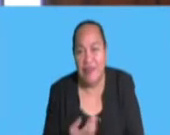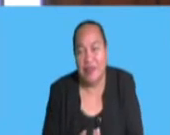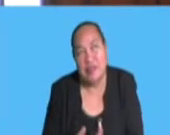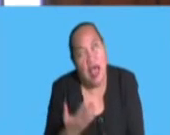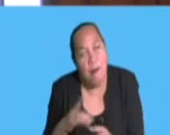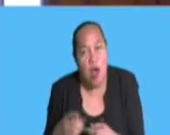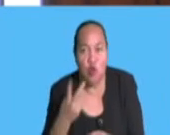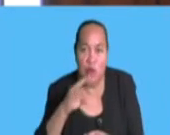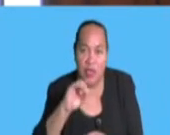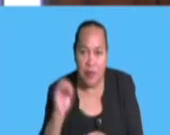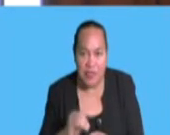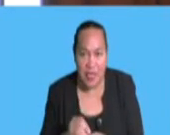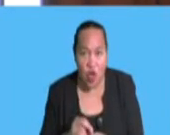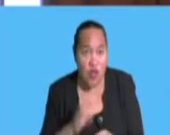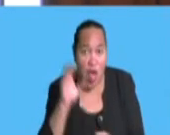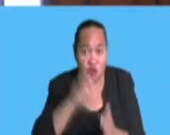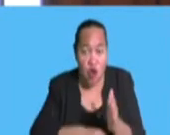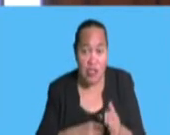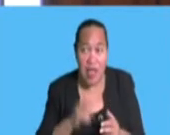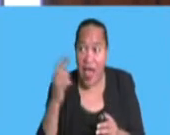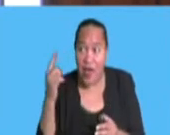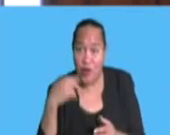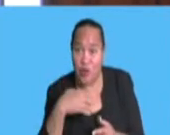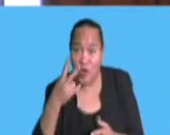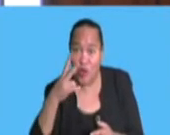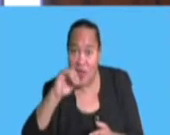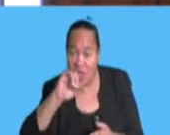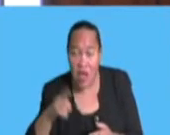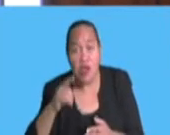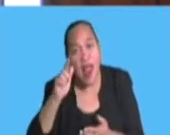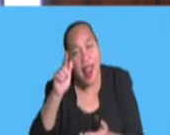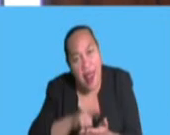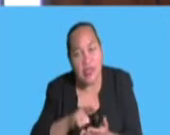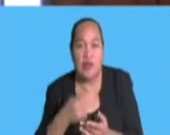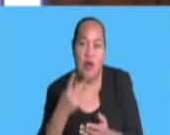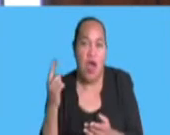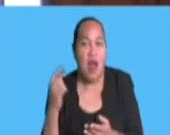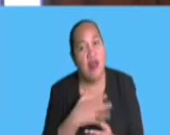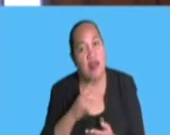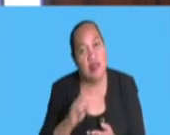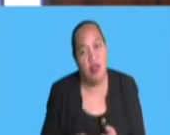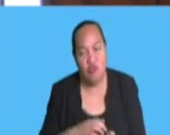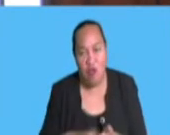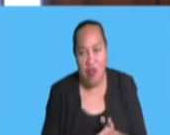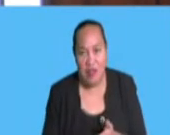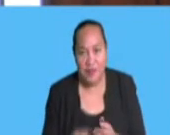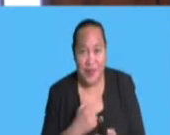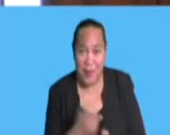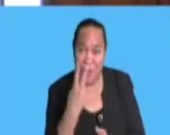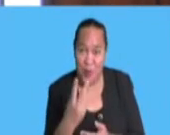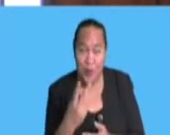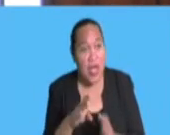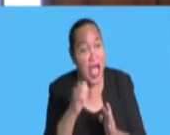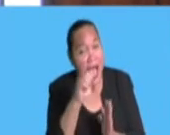20%, bringing down the total land and home cost to about $100,000. Number two, government must take its